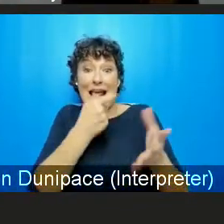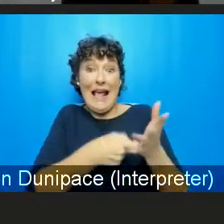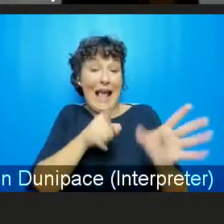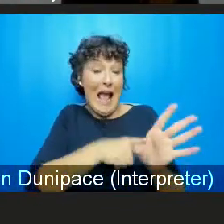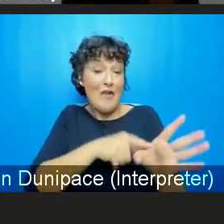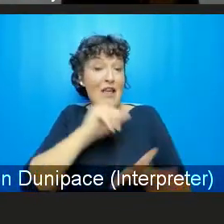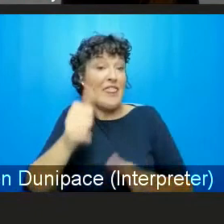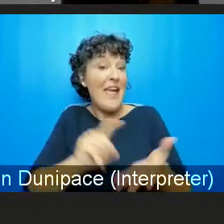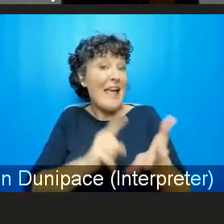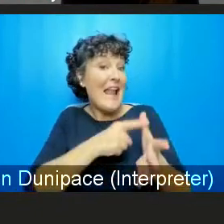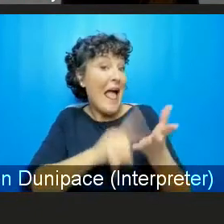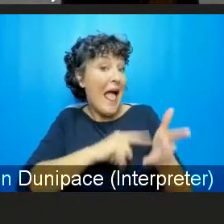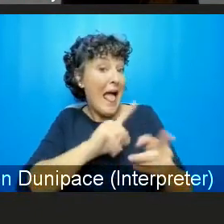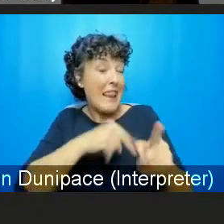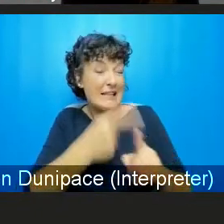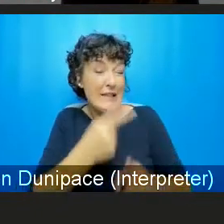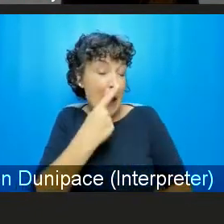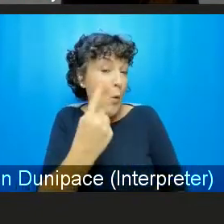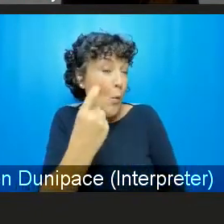up. Gary.